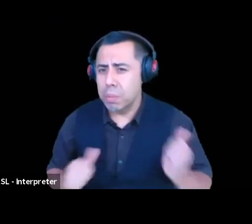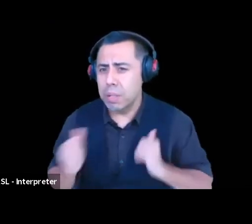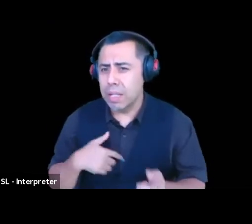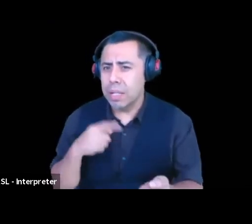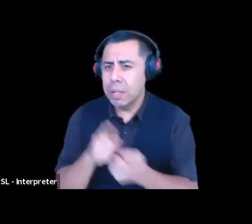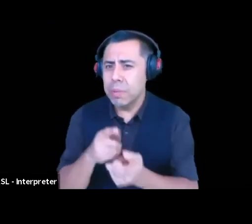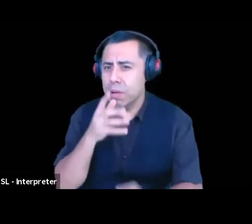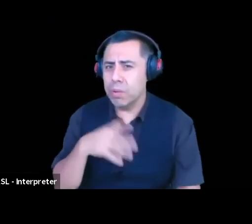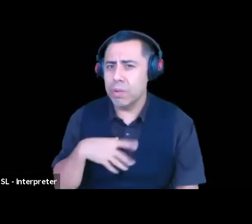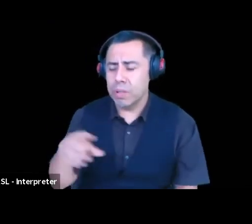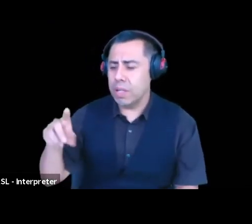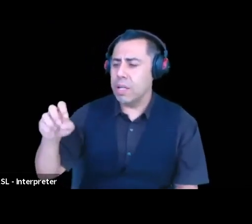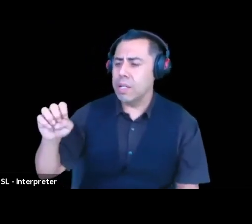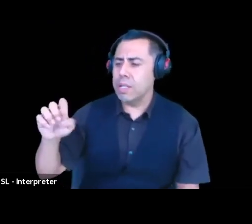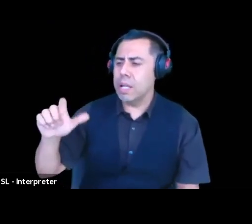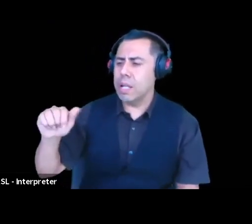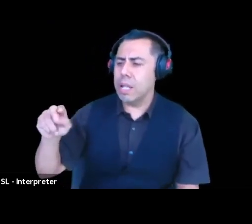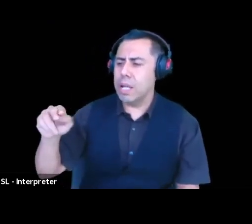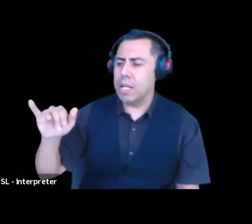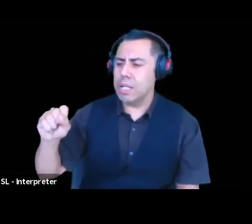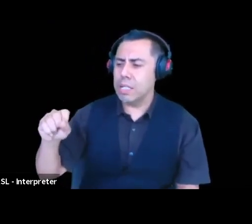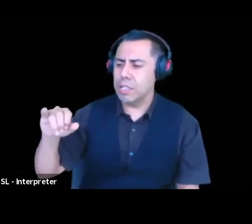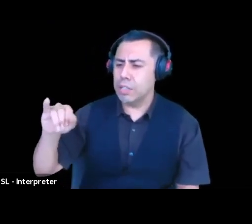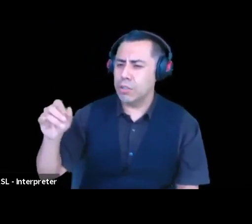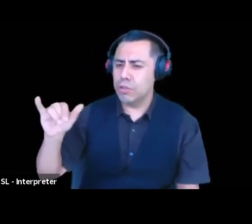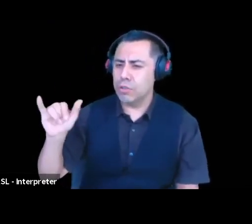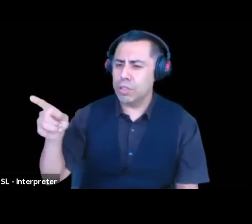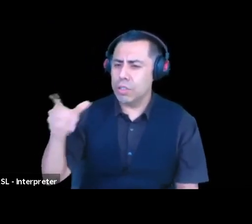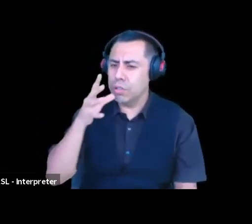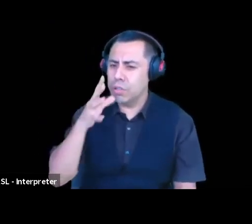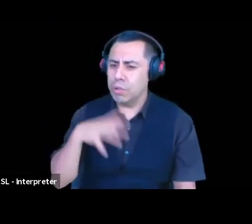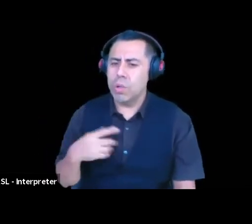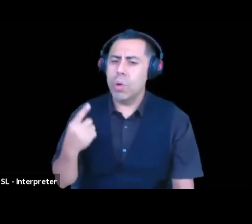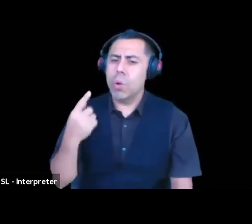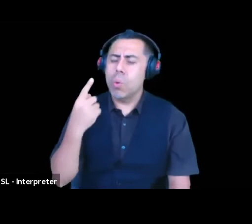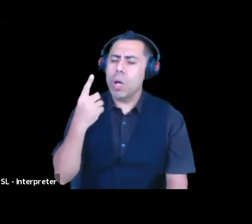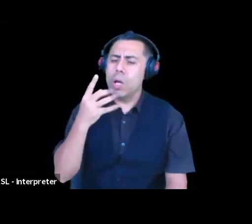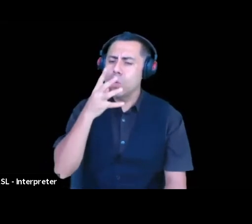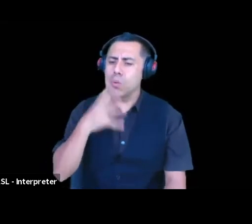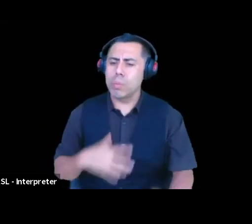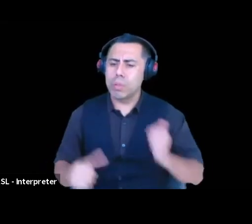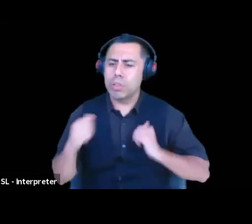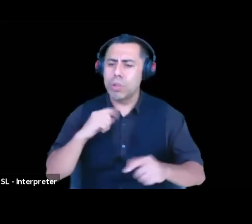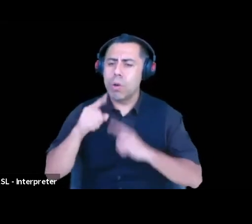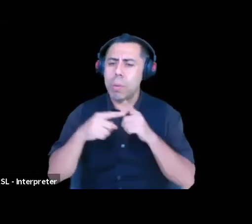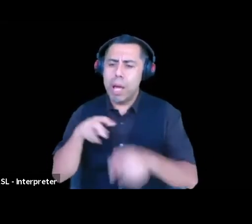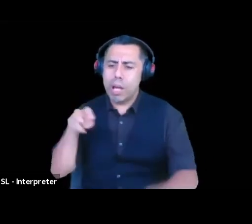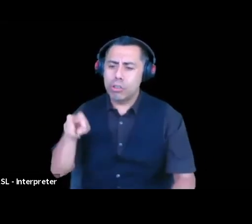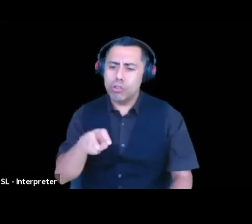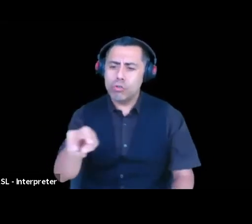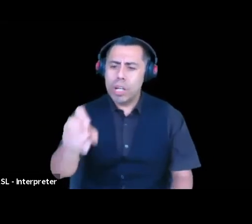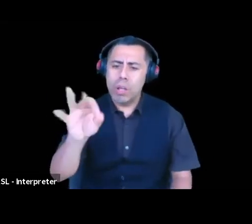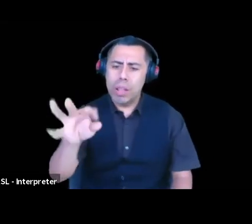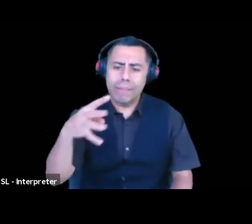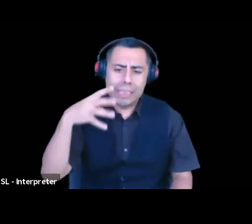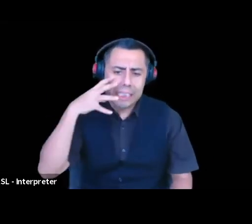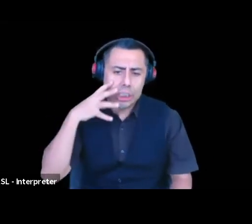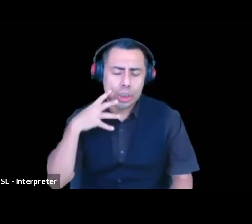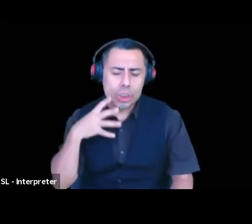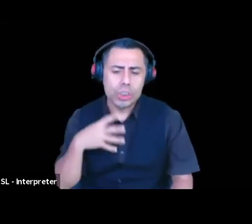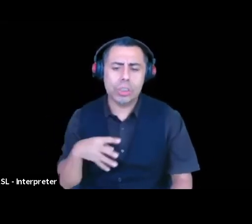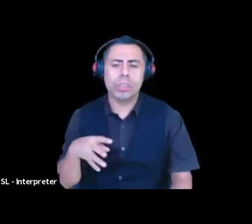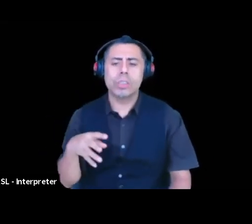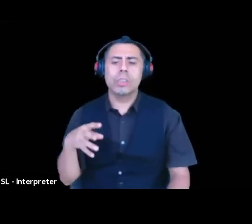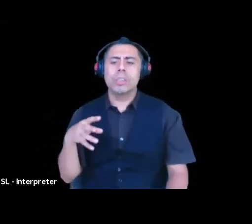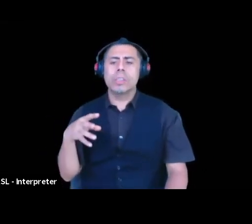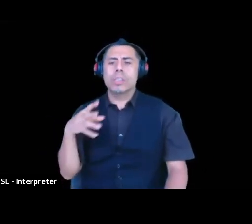We Walked, her one woman show about her journey of the Trail of Tears. That's something modern. And of course, Native Nation. They were able to take